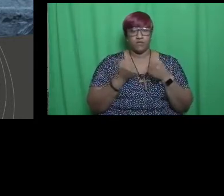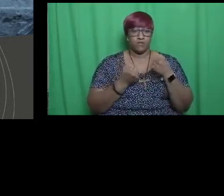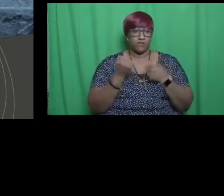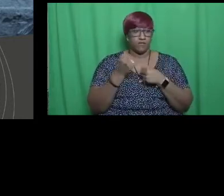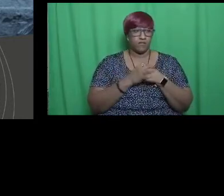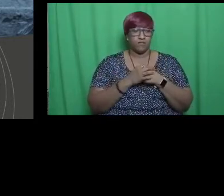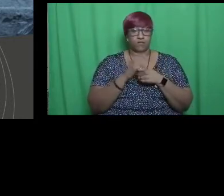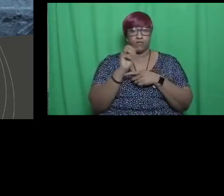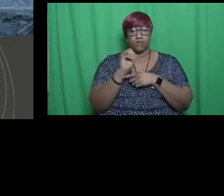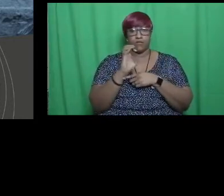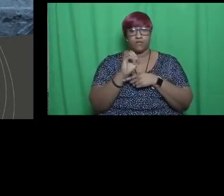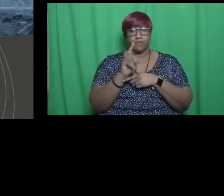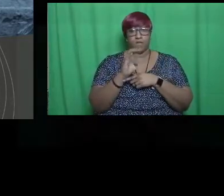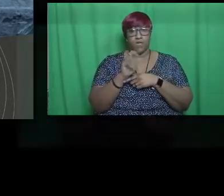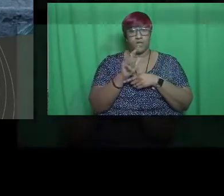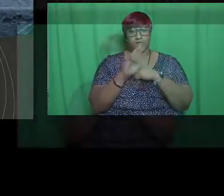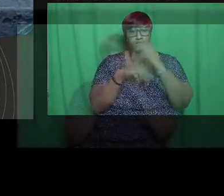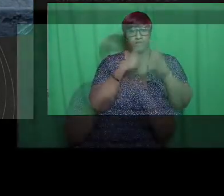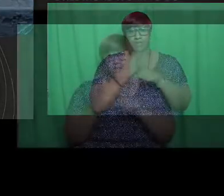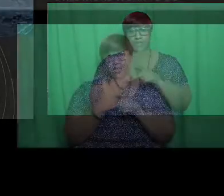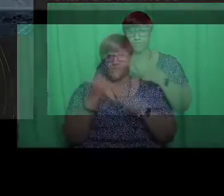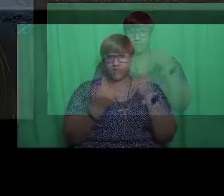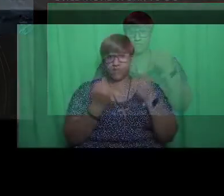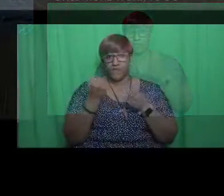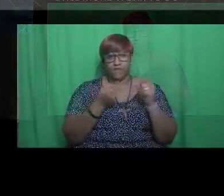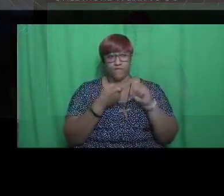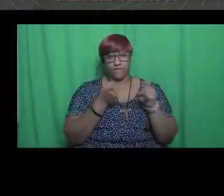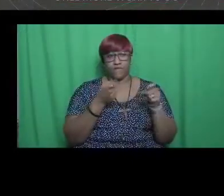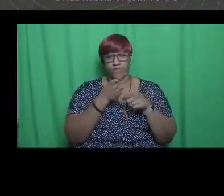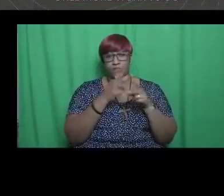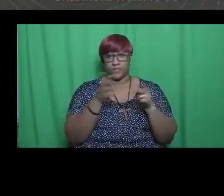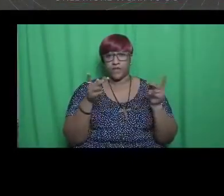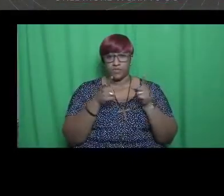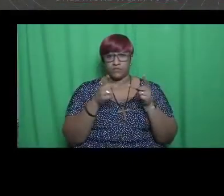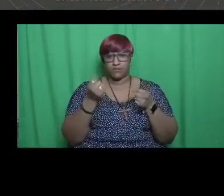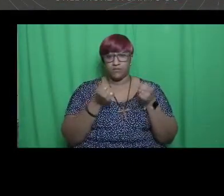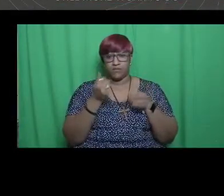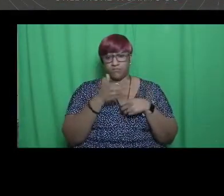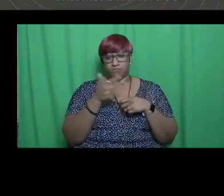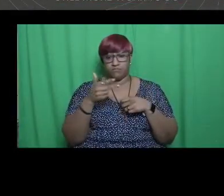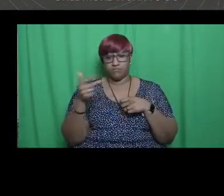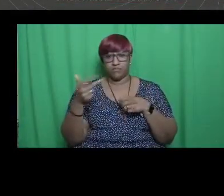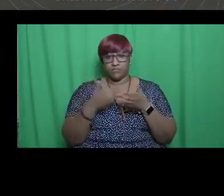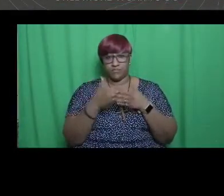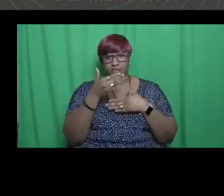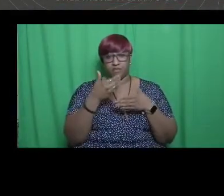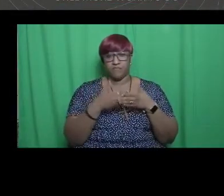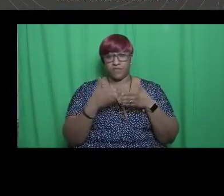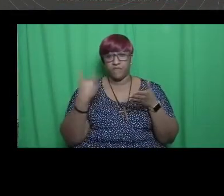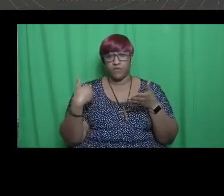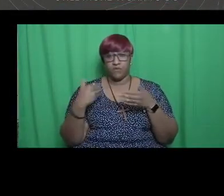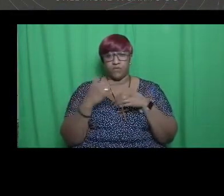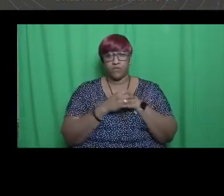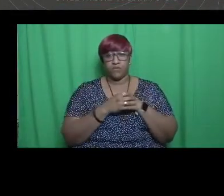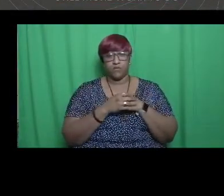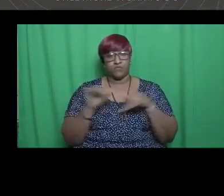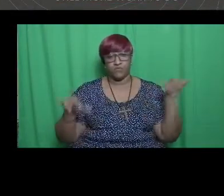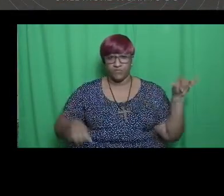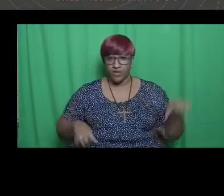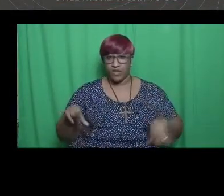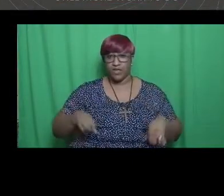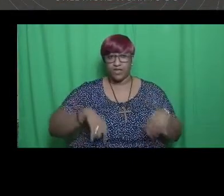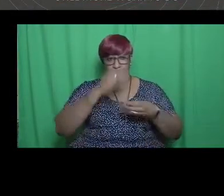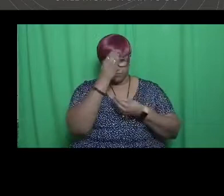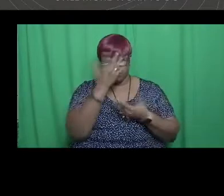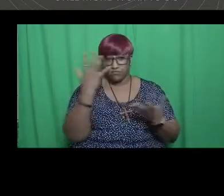particular model of car, brand from a particular dealership. And we had bought a car from them before and had bragged to people